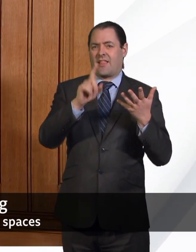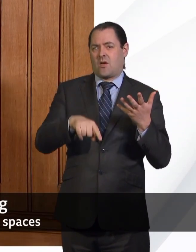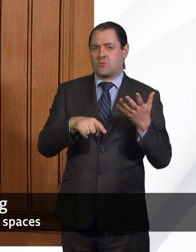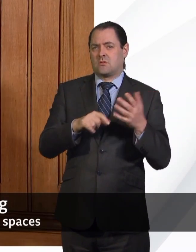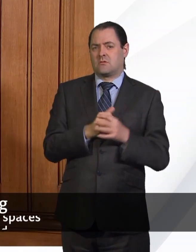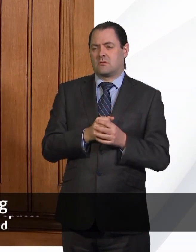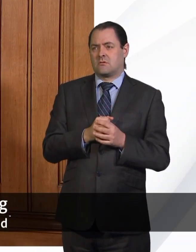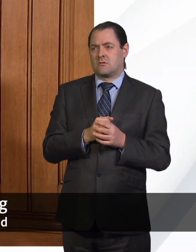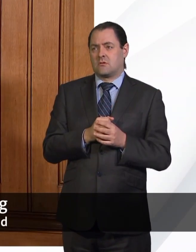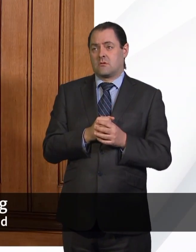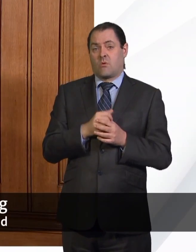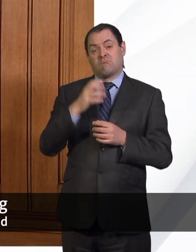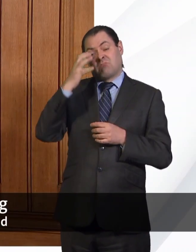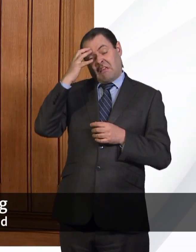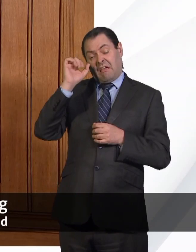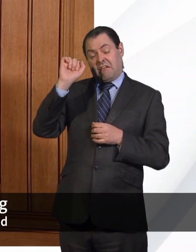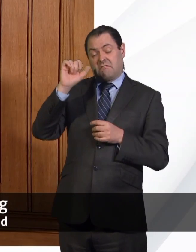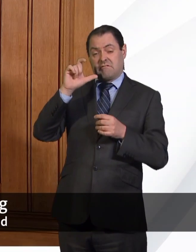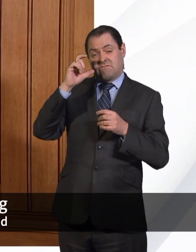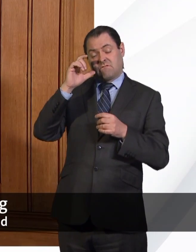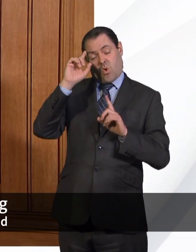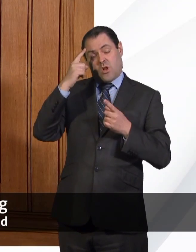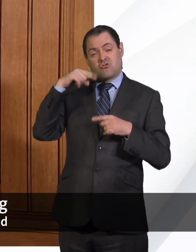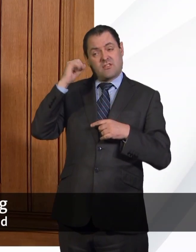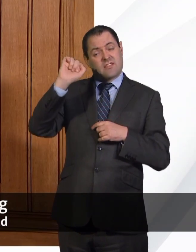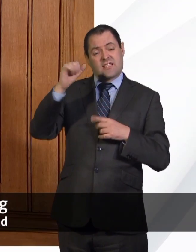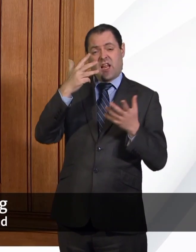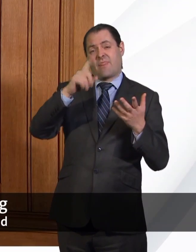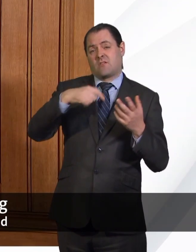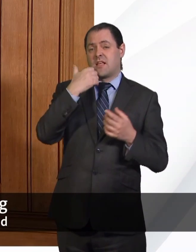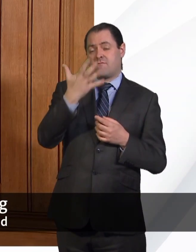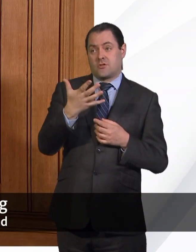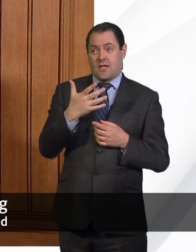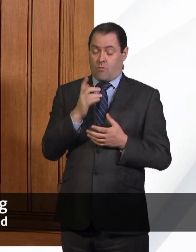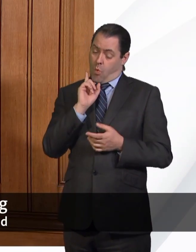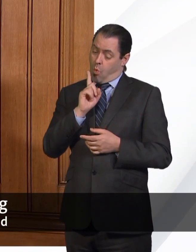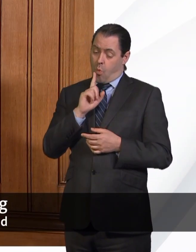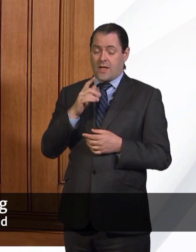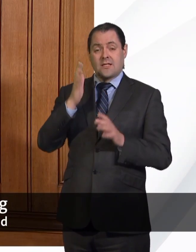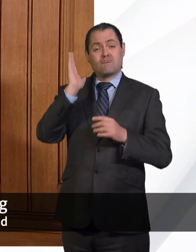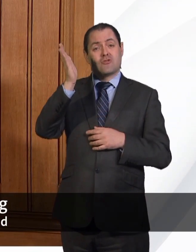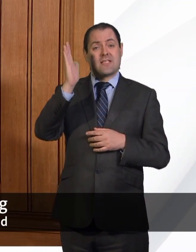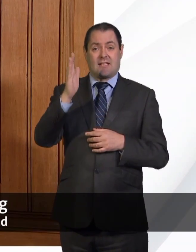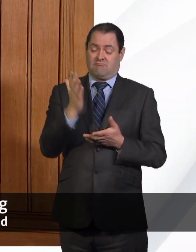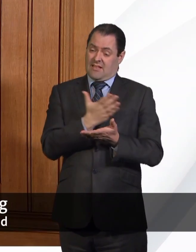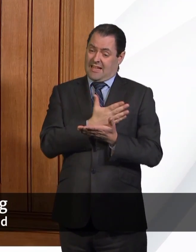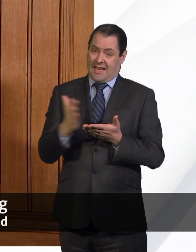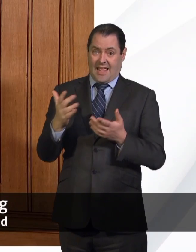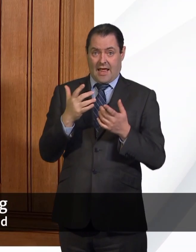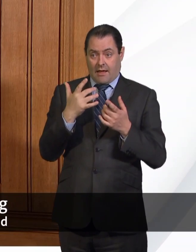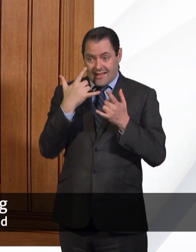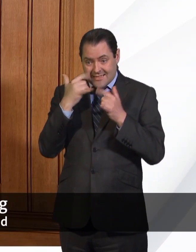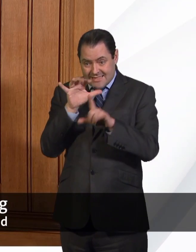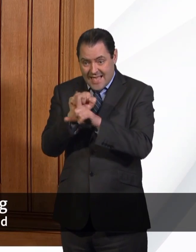or as the King's app said, 9,000 per day. And it's always been the case, and I've been very clear when I presented the slides of the numbers testing positive